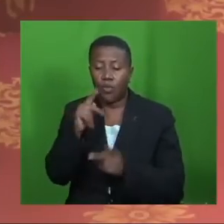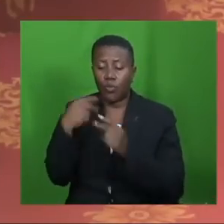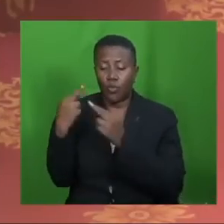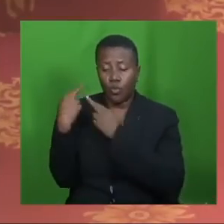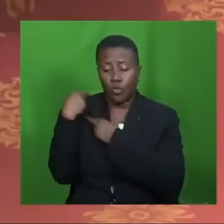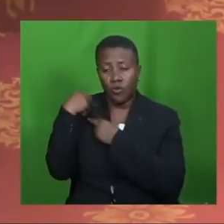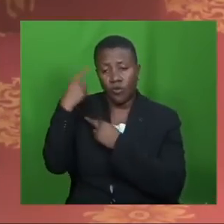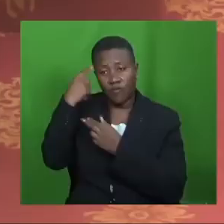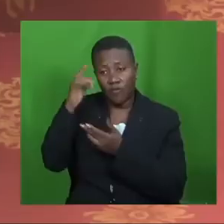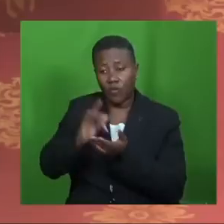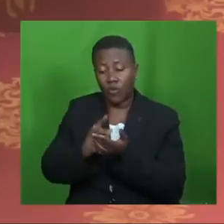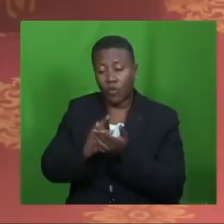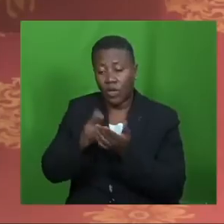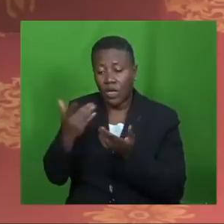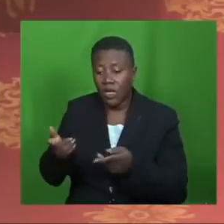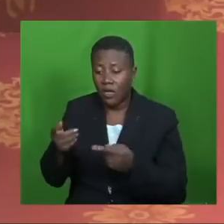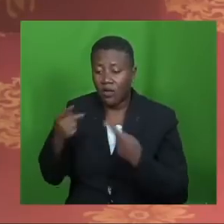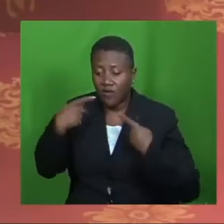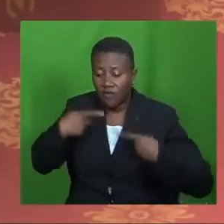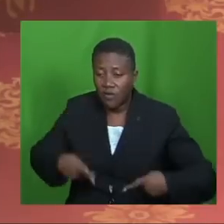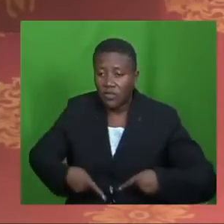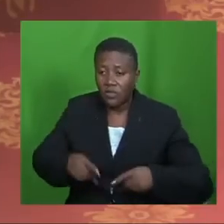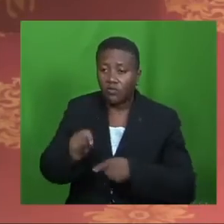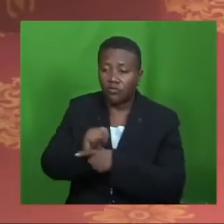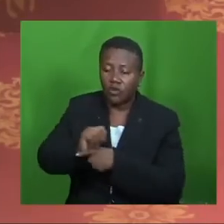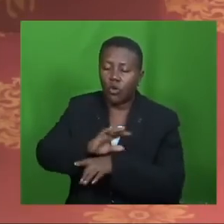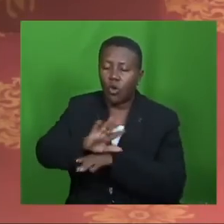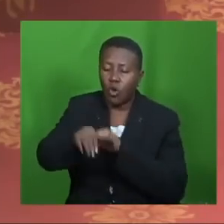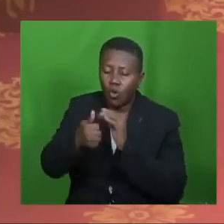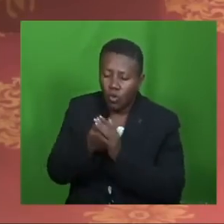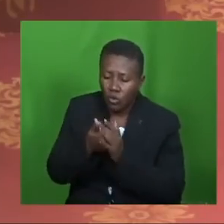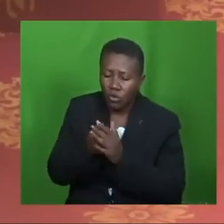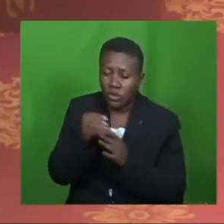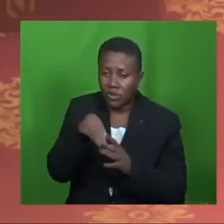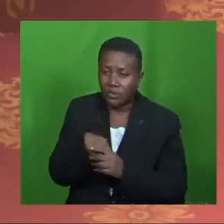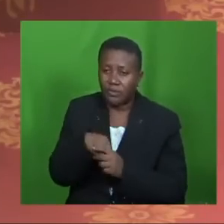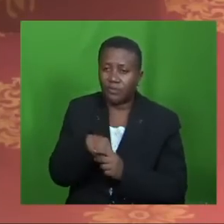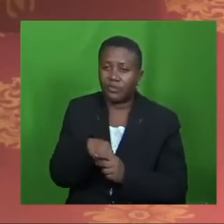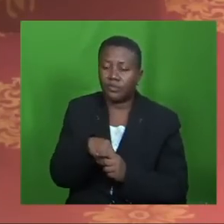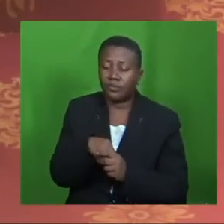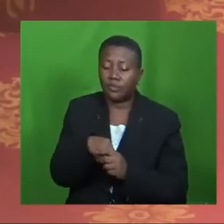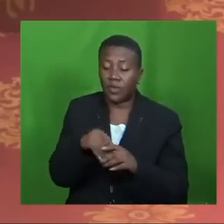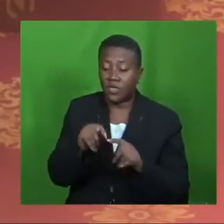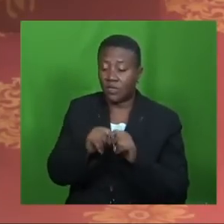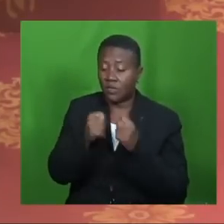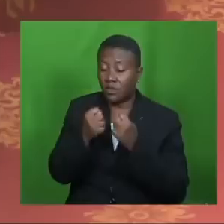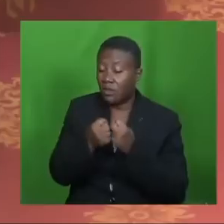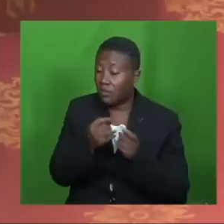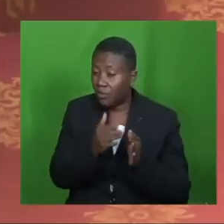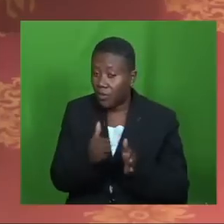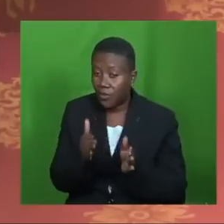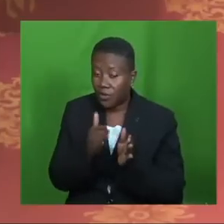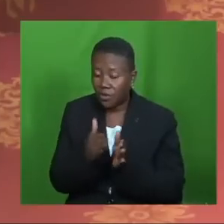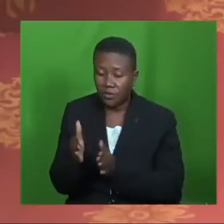analysts, physical training were also appointed. Team